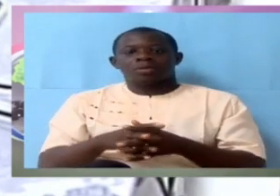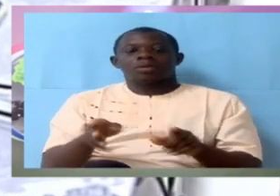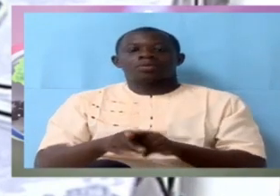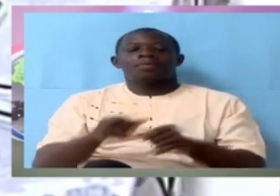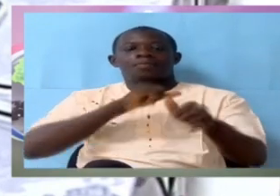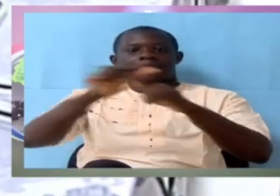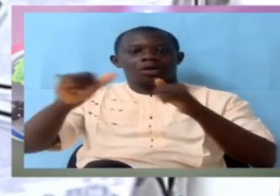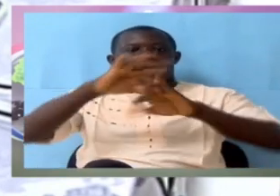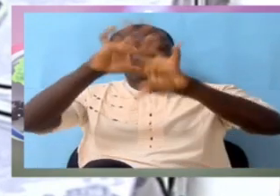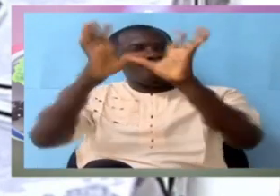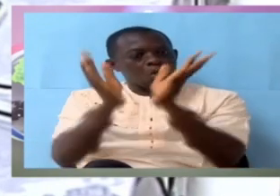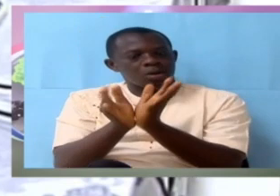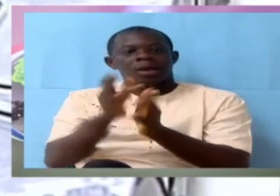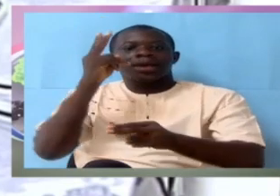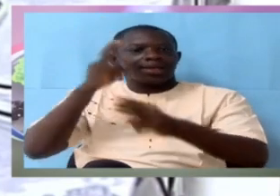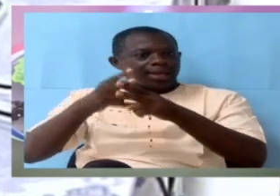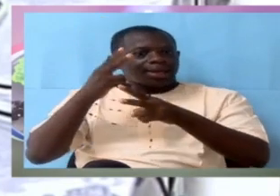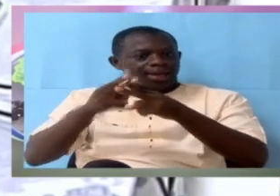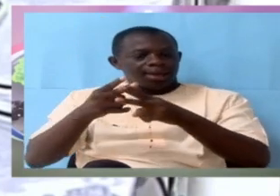let's all take care.